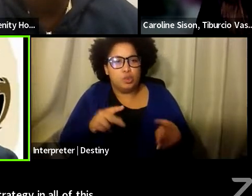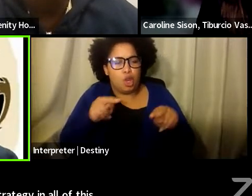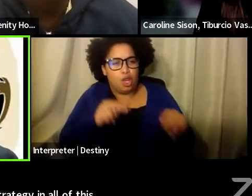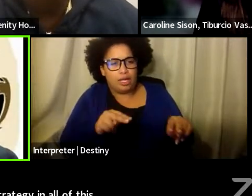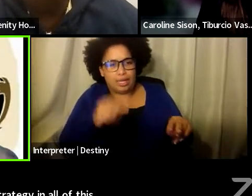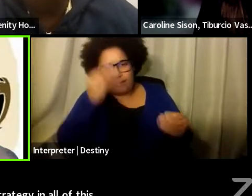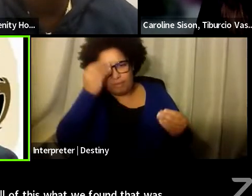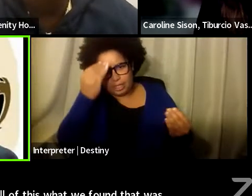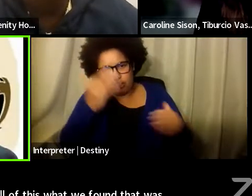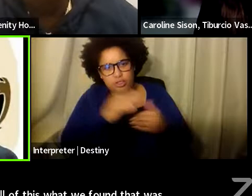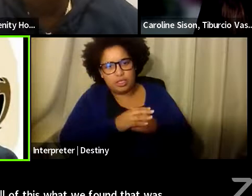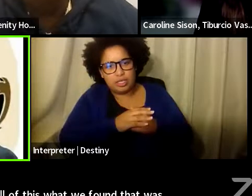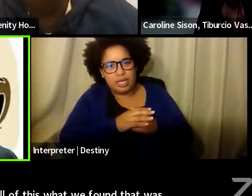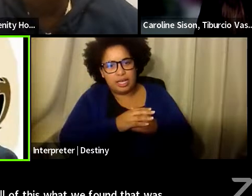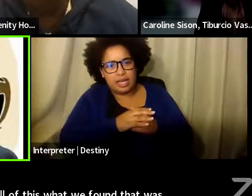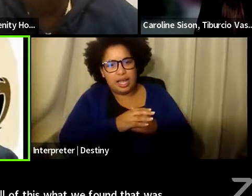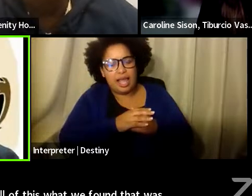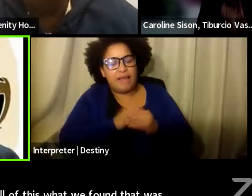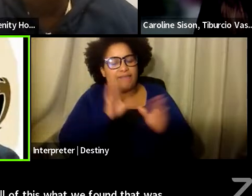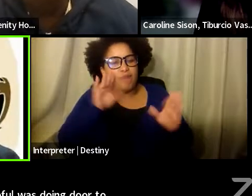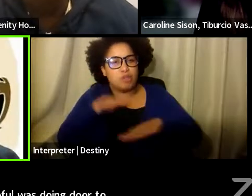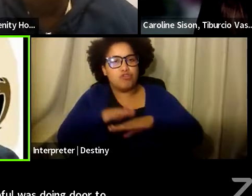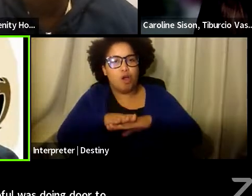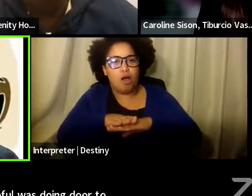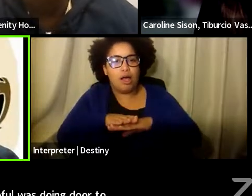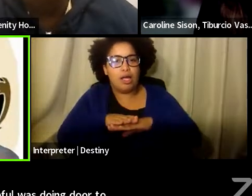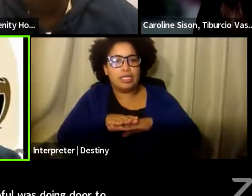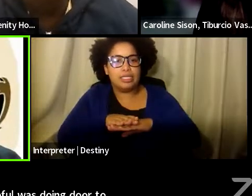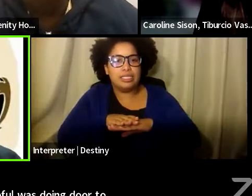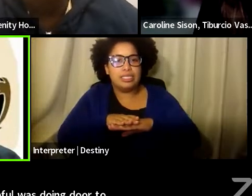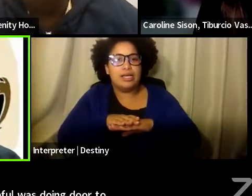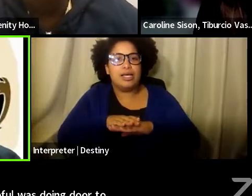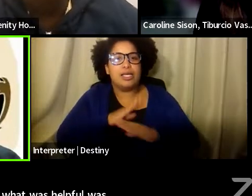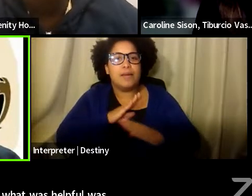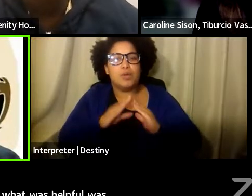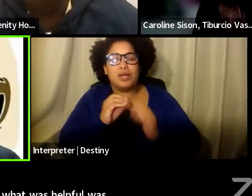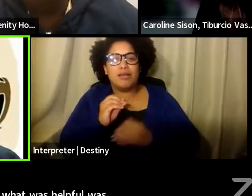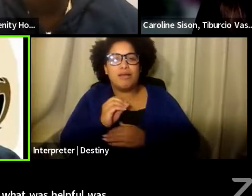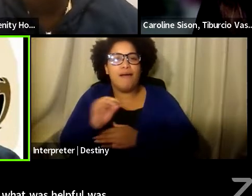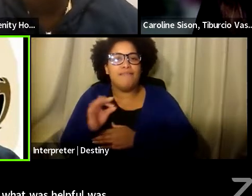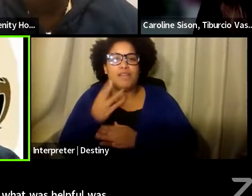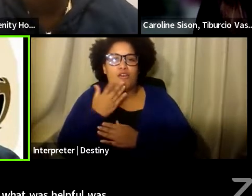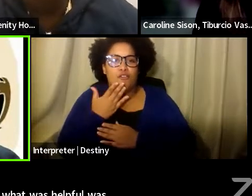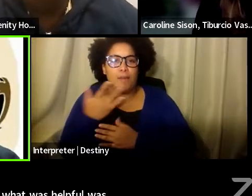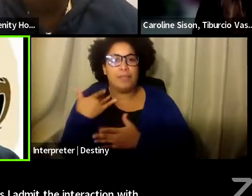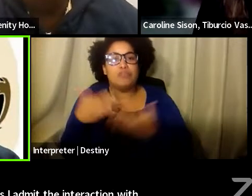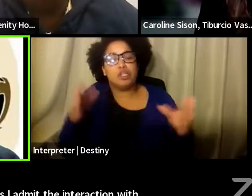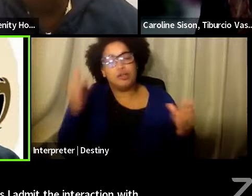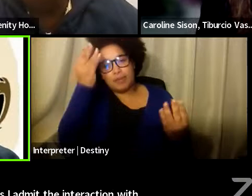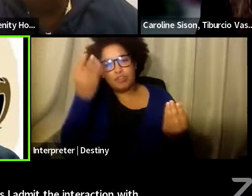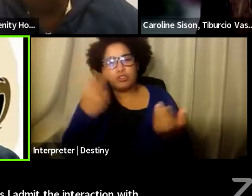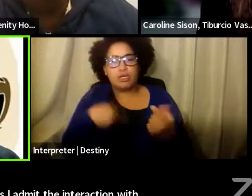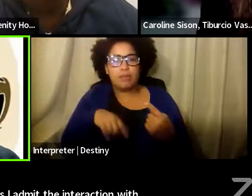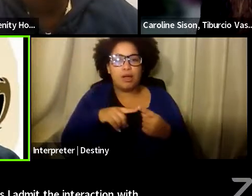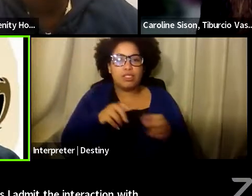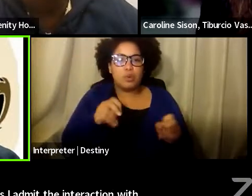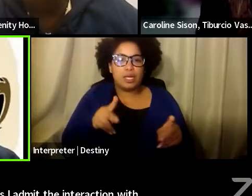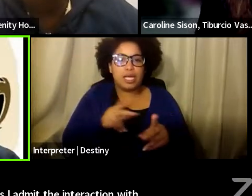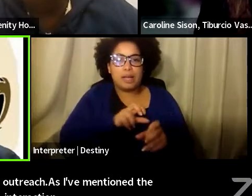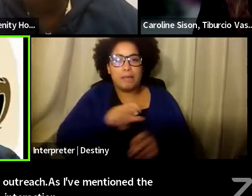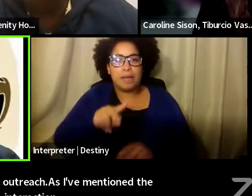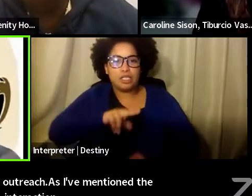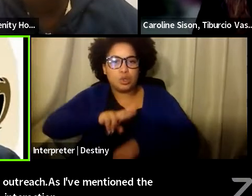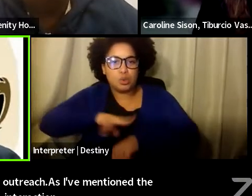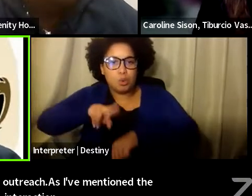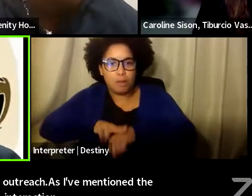data of communities of color. So while the general messaging right now is sort of like it's okay to get back to